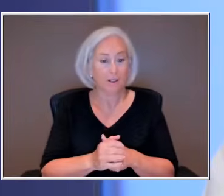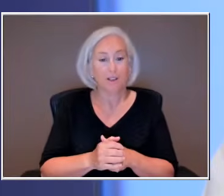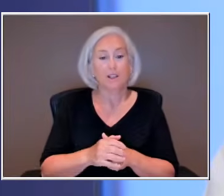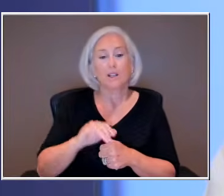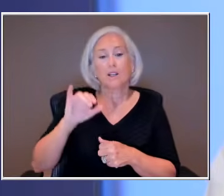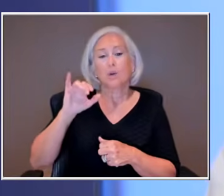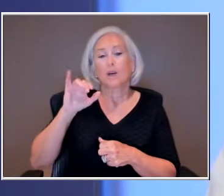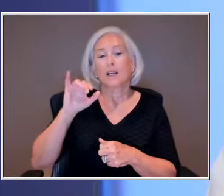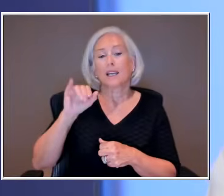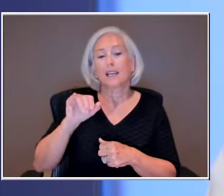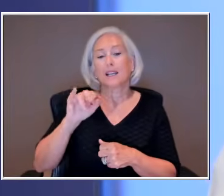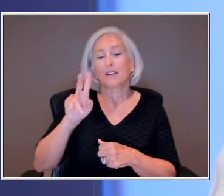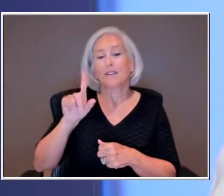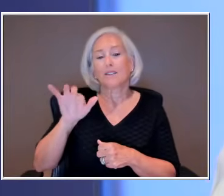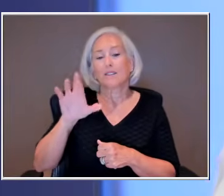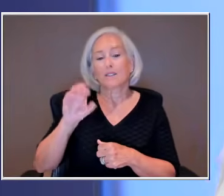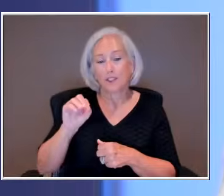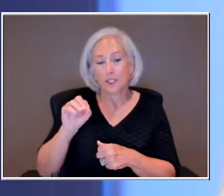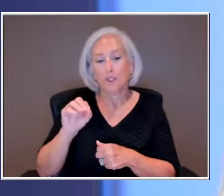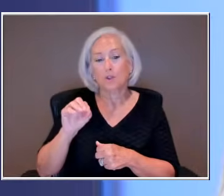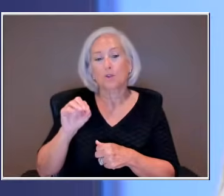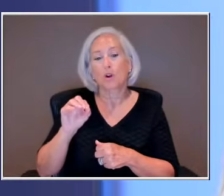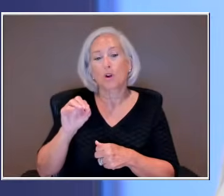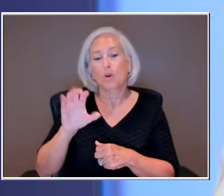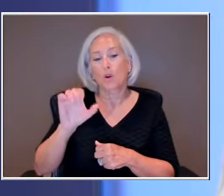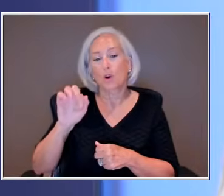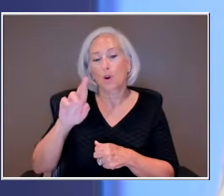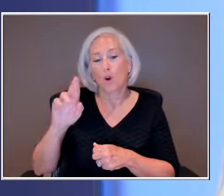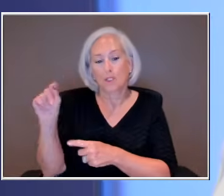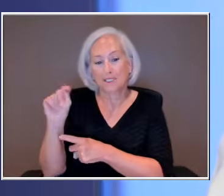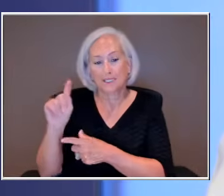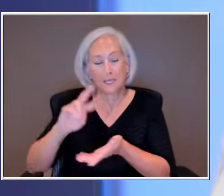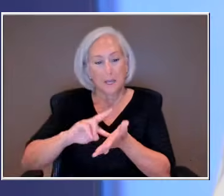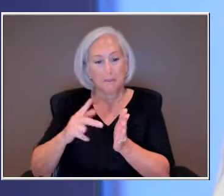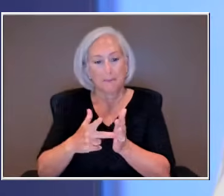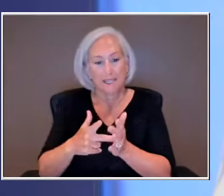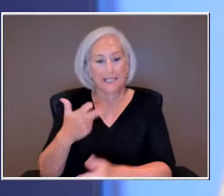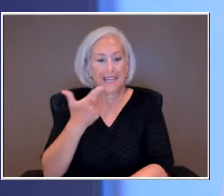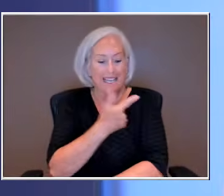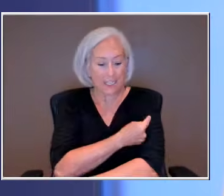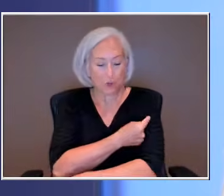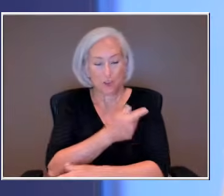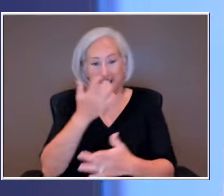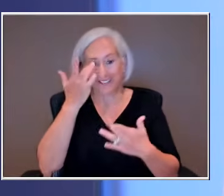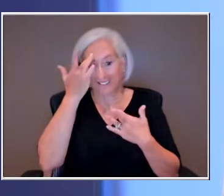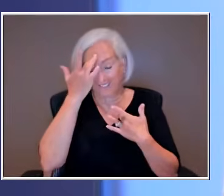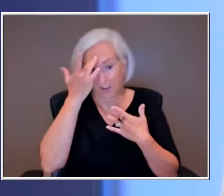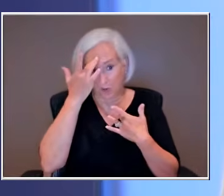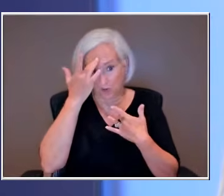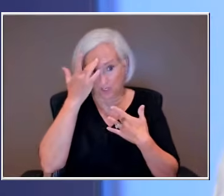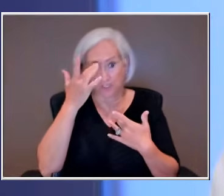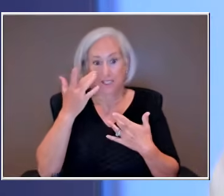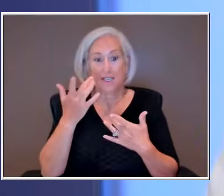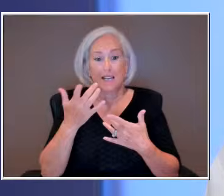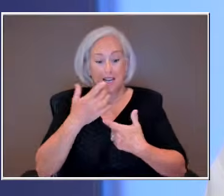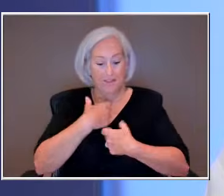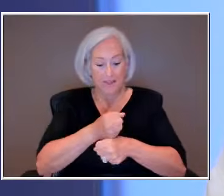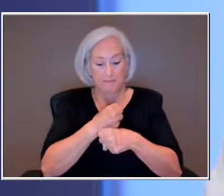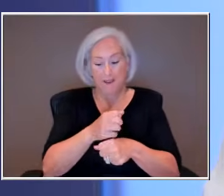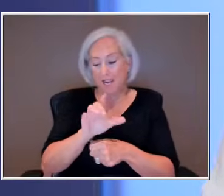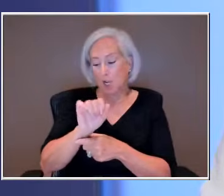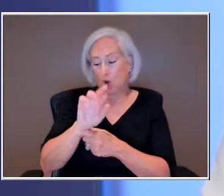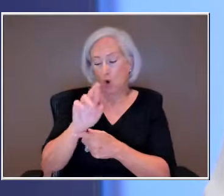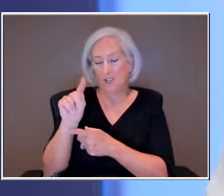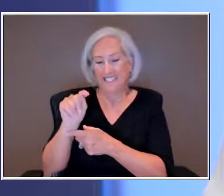injecting an engineered virus, and they do the CAR T. It kind of produce the CAR T inside your body. So